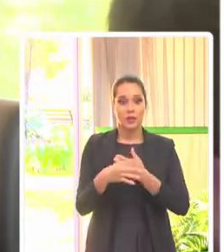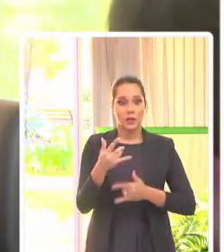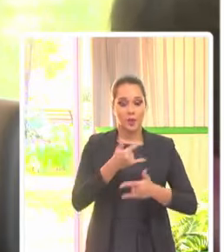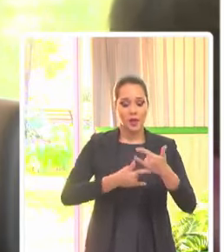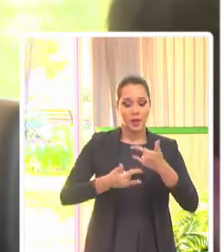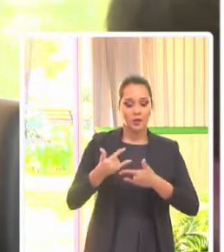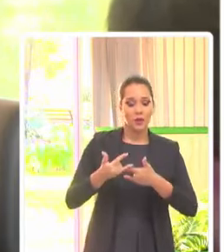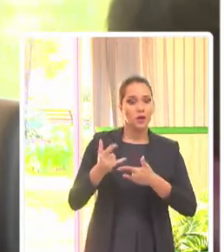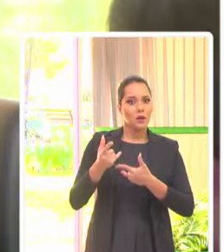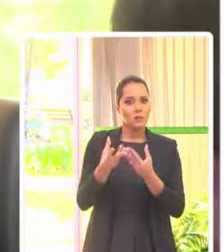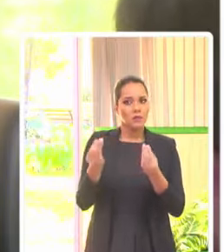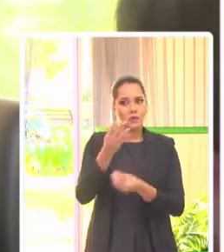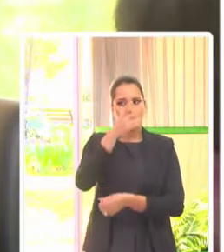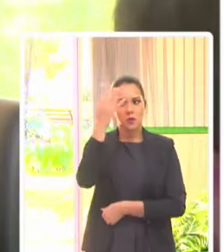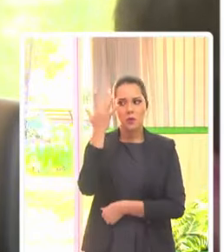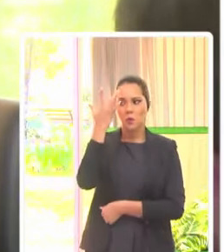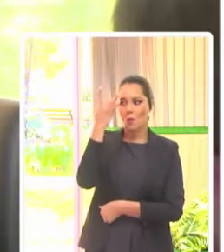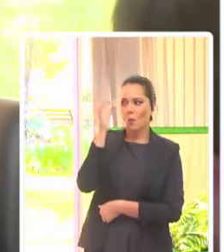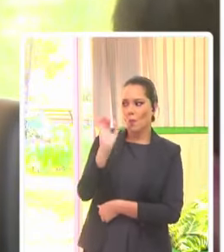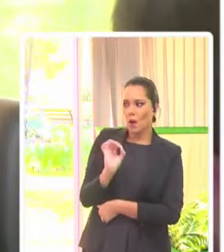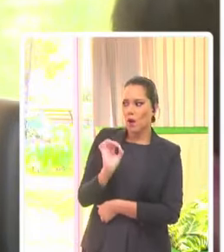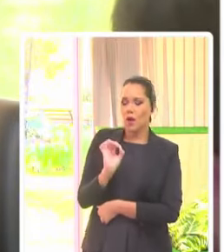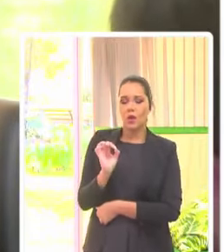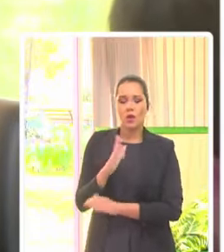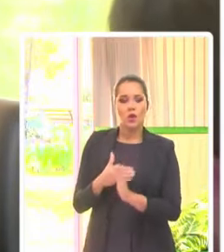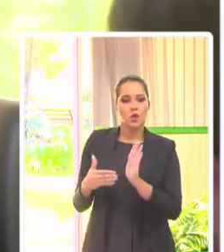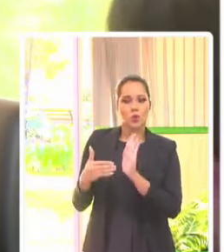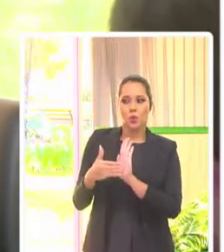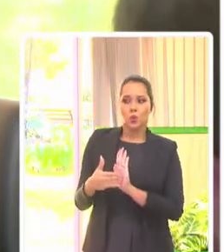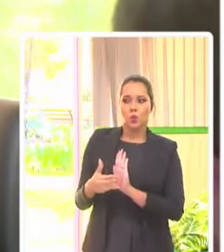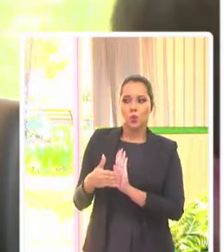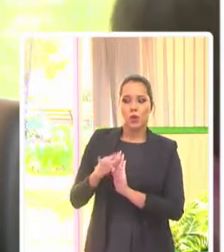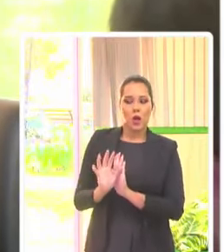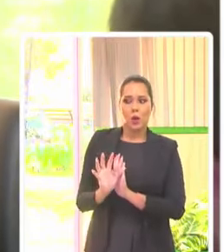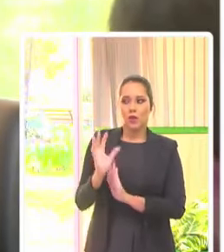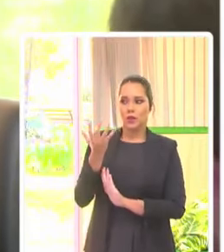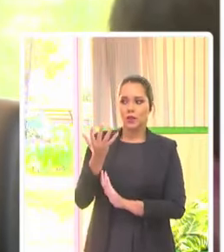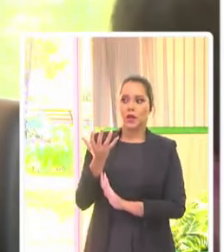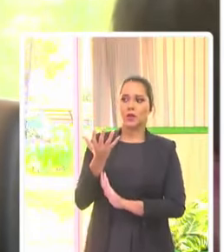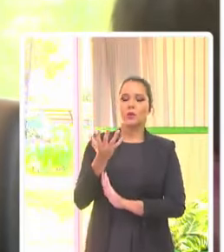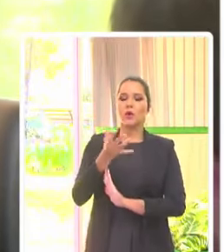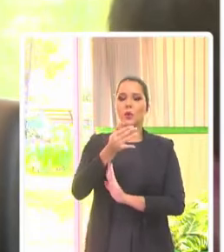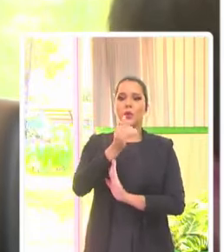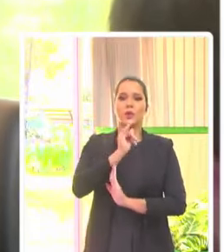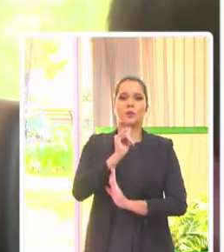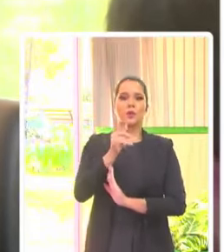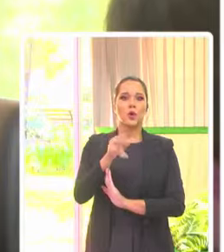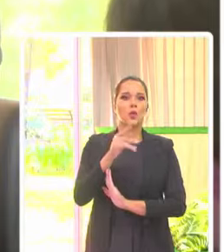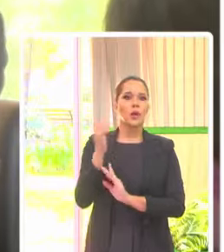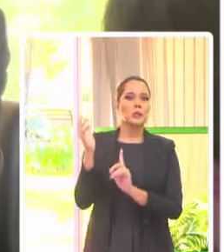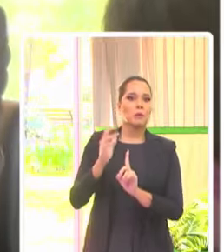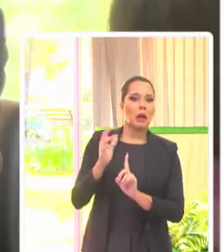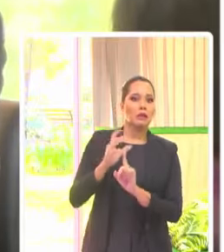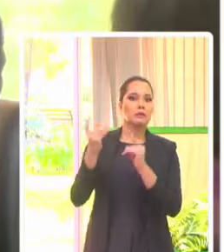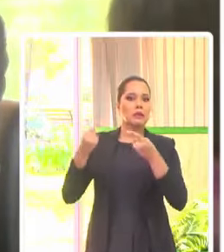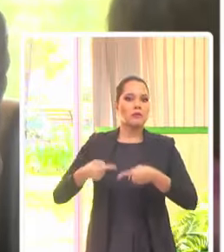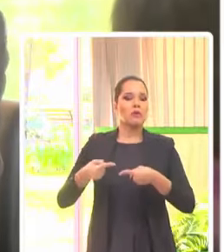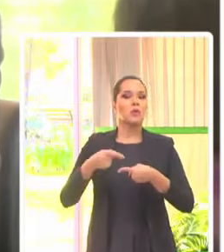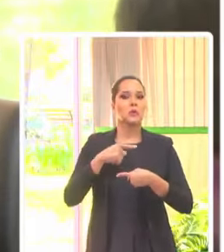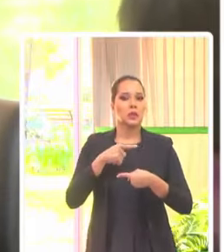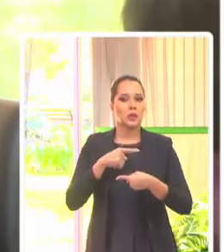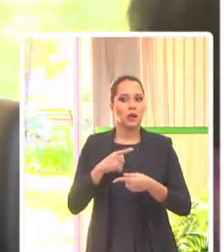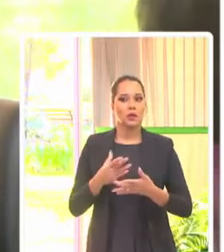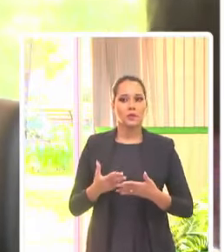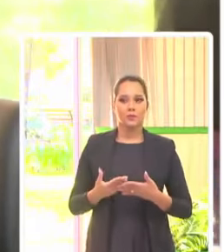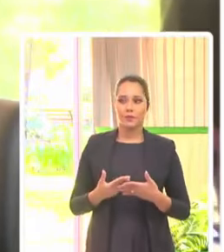not aware of, everything from ransomware to, there are new challenges coming up all the time, which when they started as diplomats